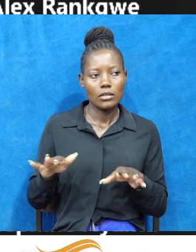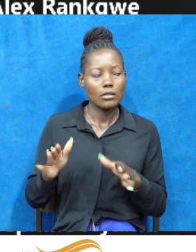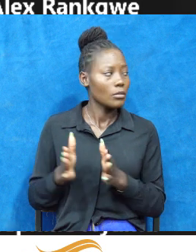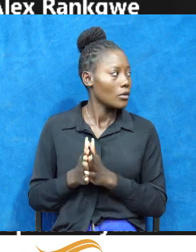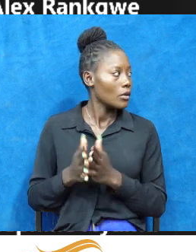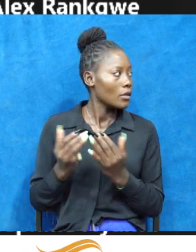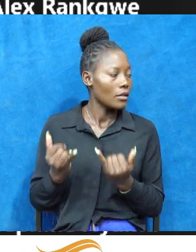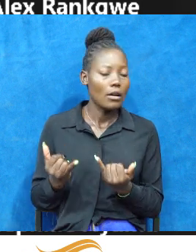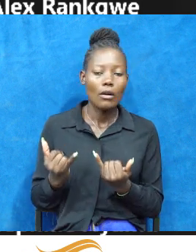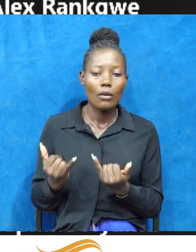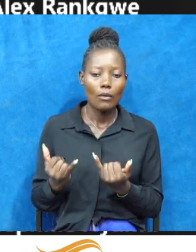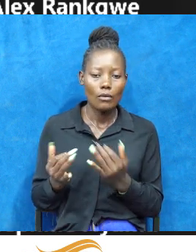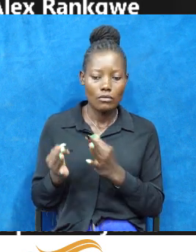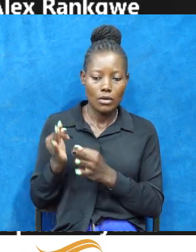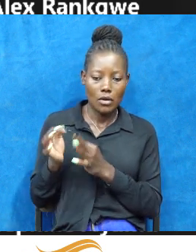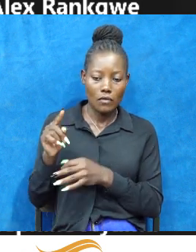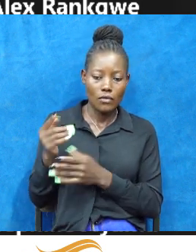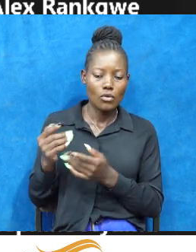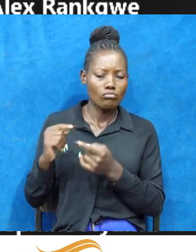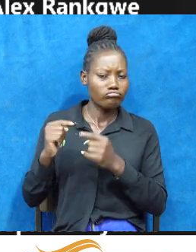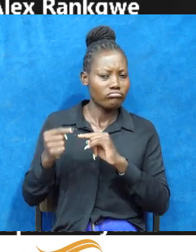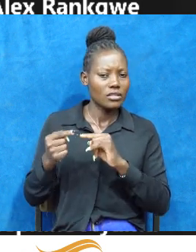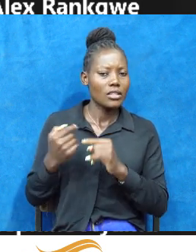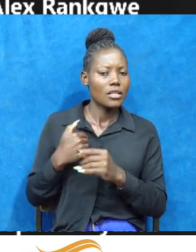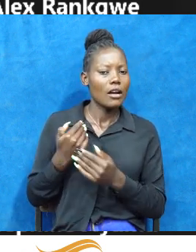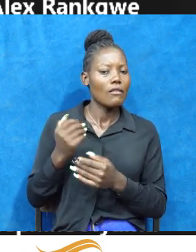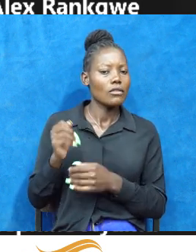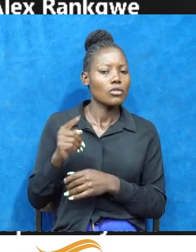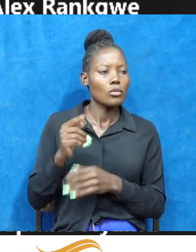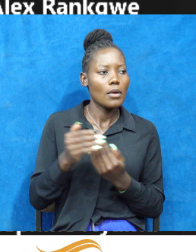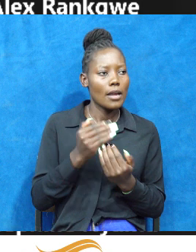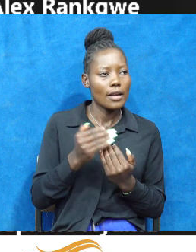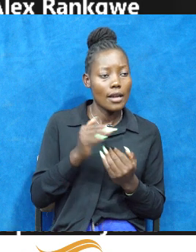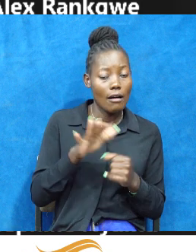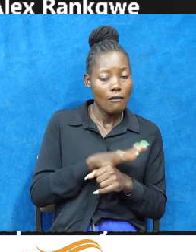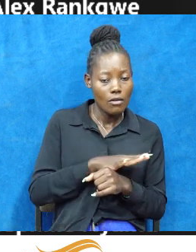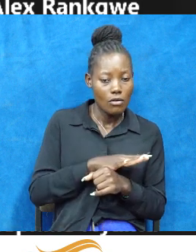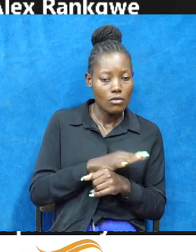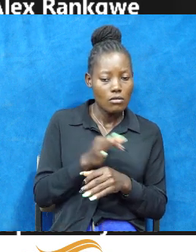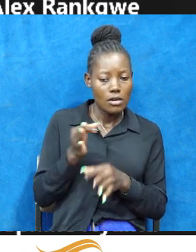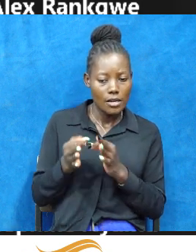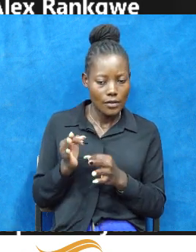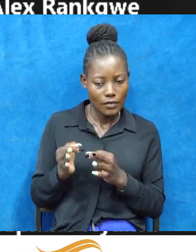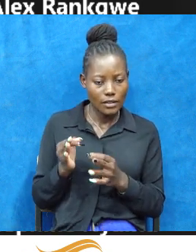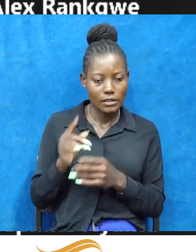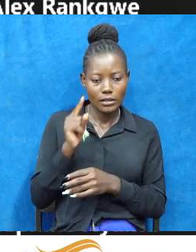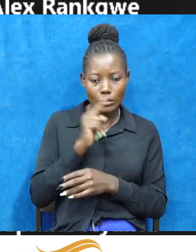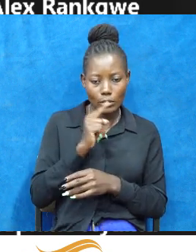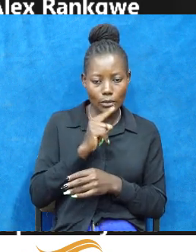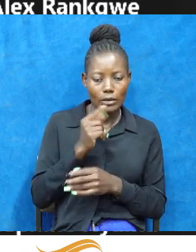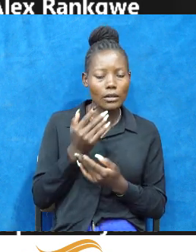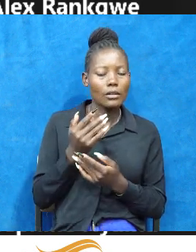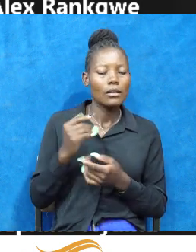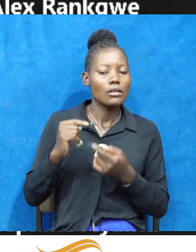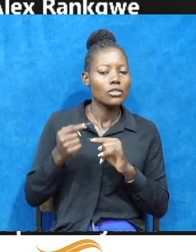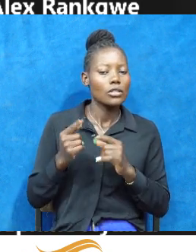So in case of injury, I think you have to be really, really careful. If it's a severe injury, then I would totally